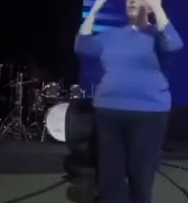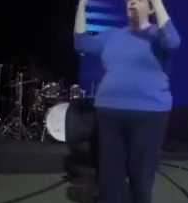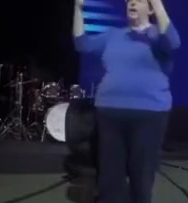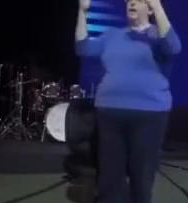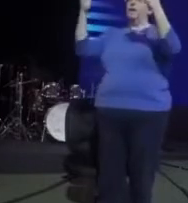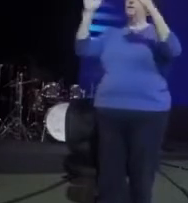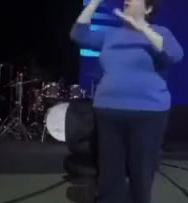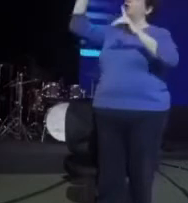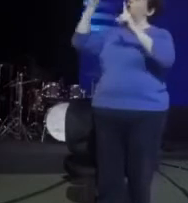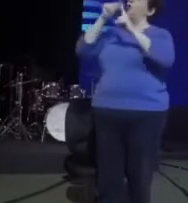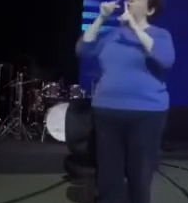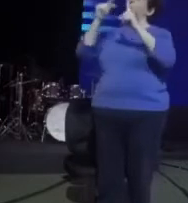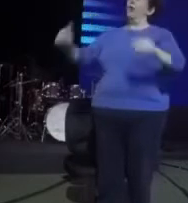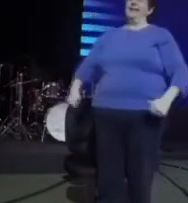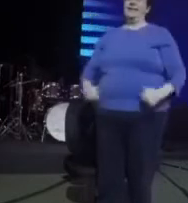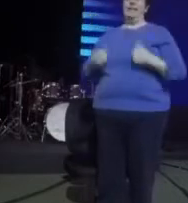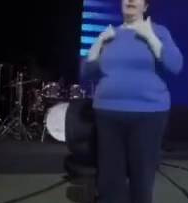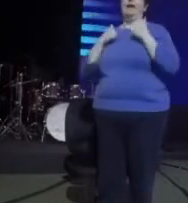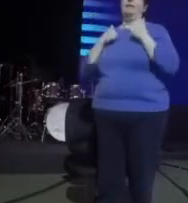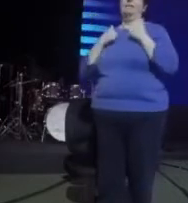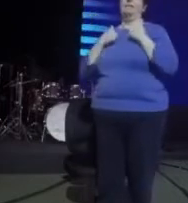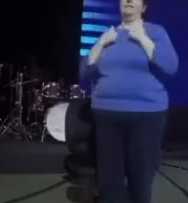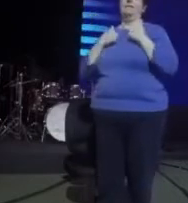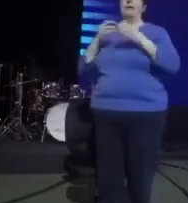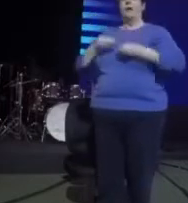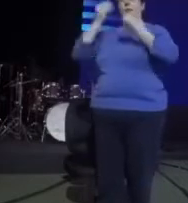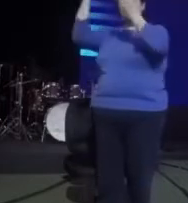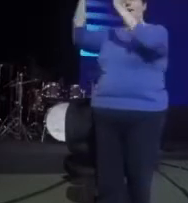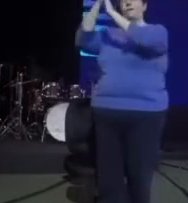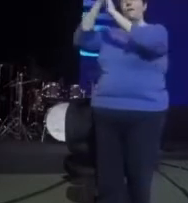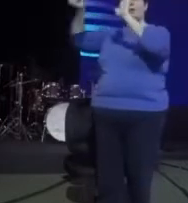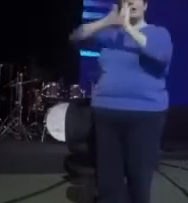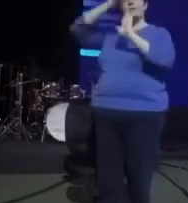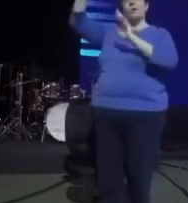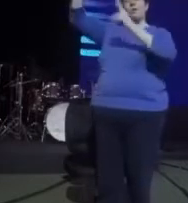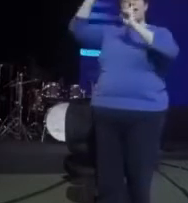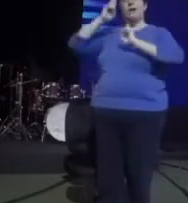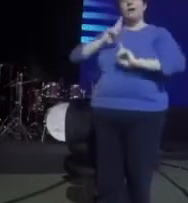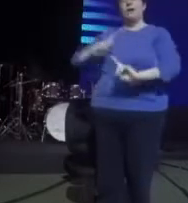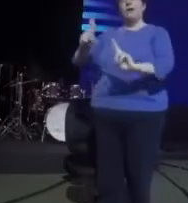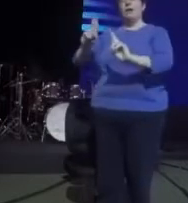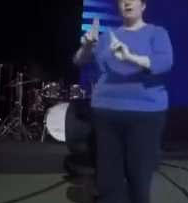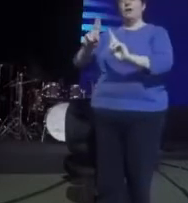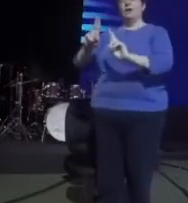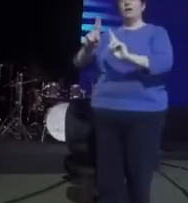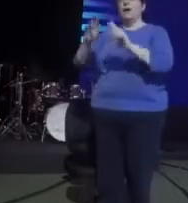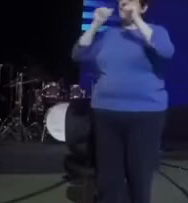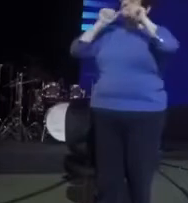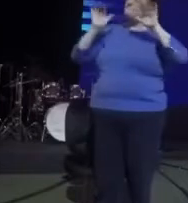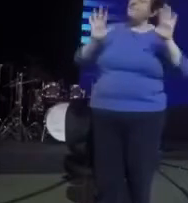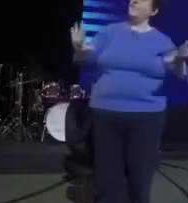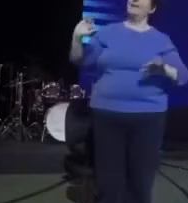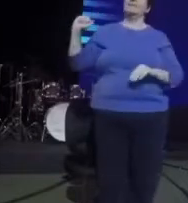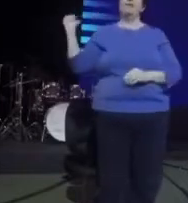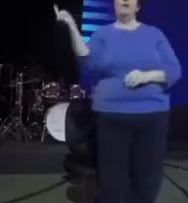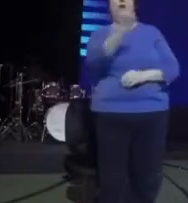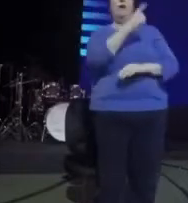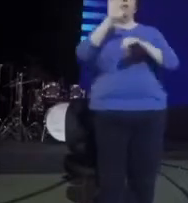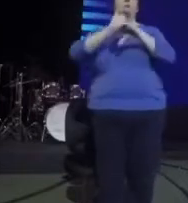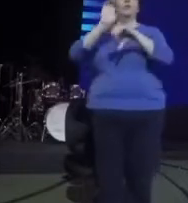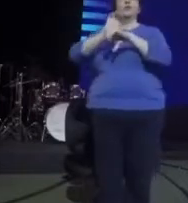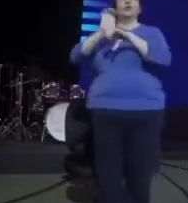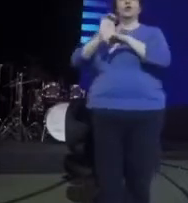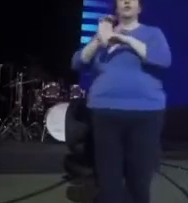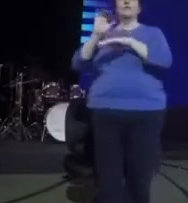word alive to us tonight, God. We'll give you the praise, glory, and all the honor. I'd like to say bless all the churches that are